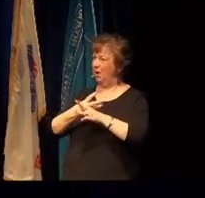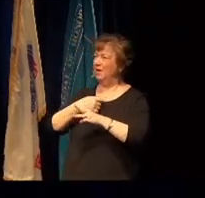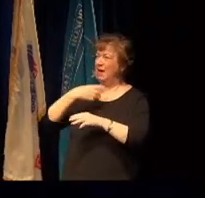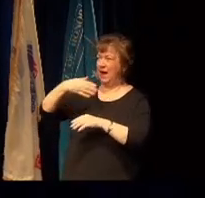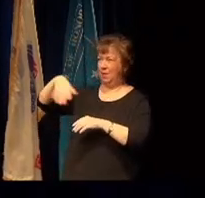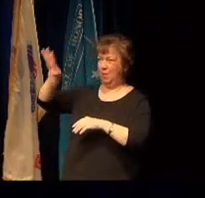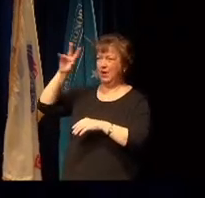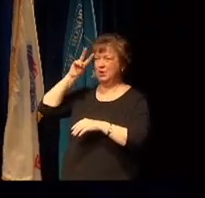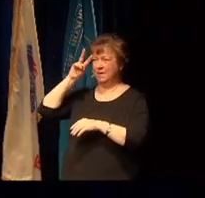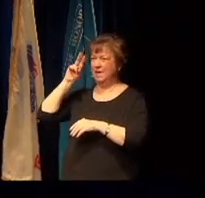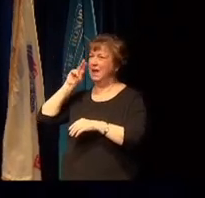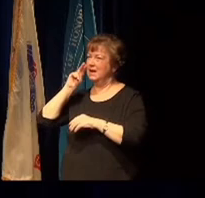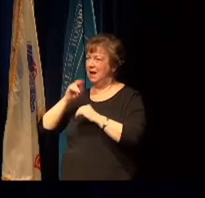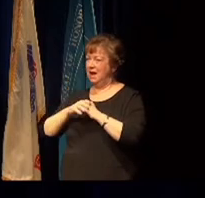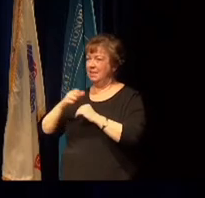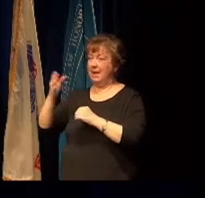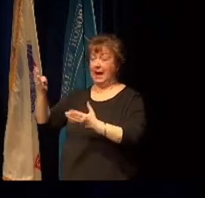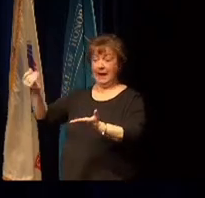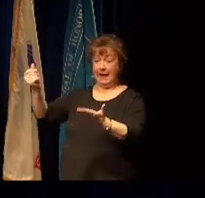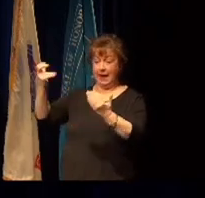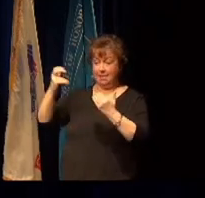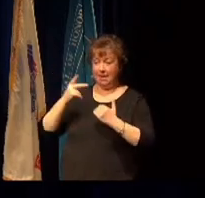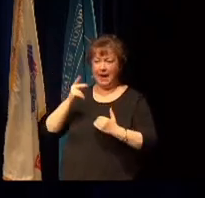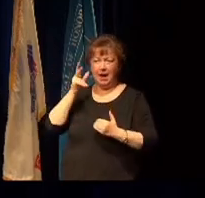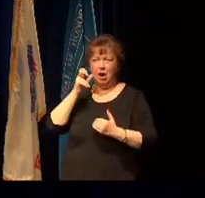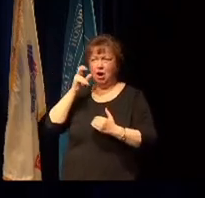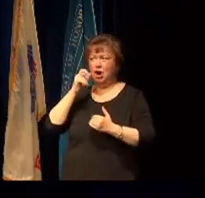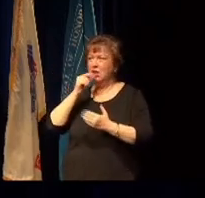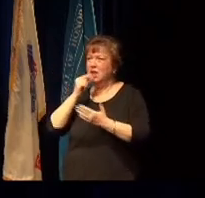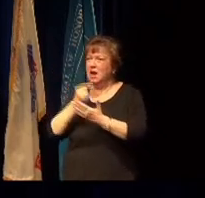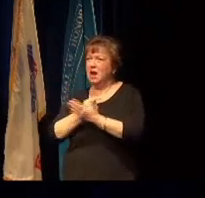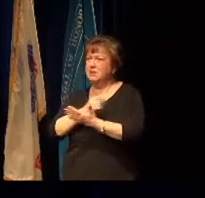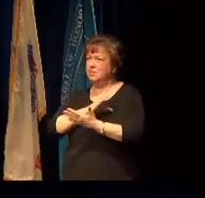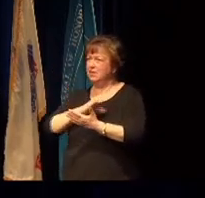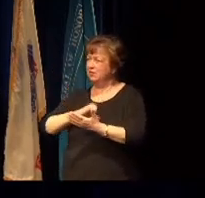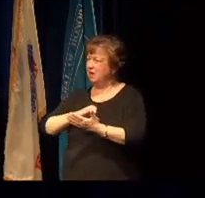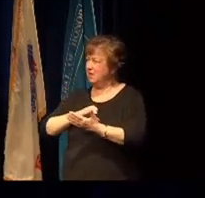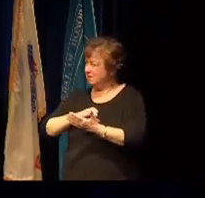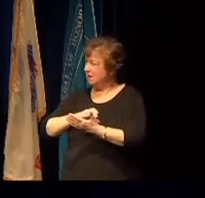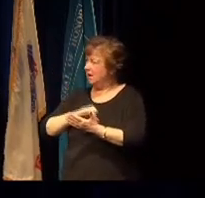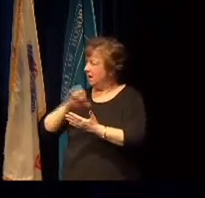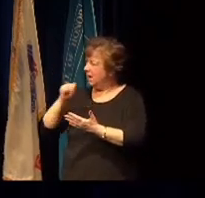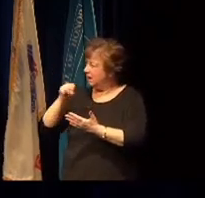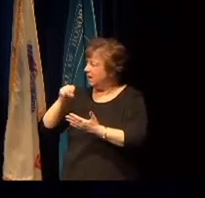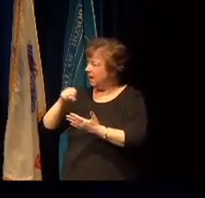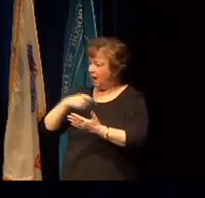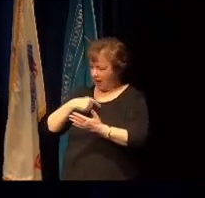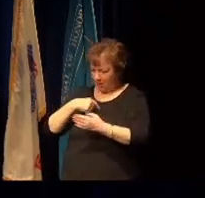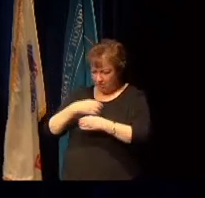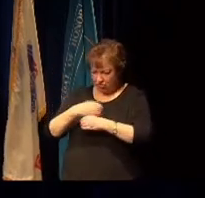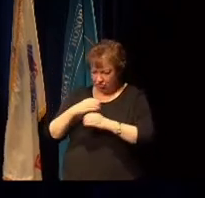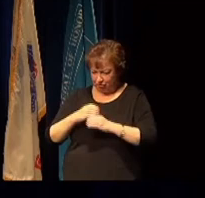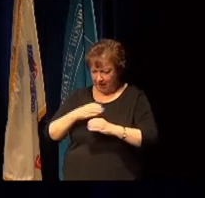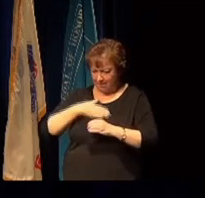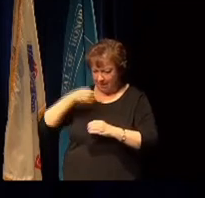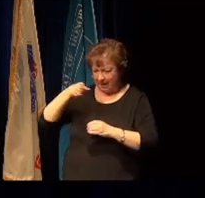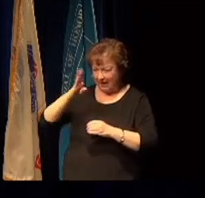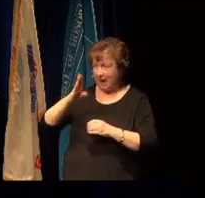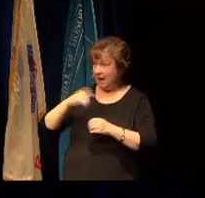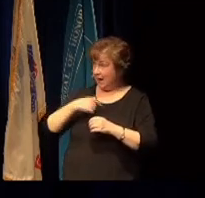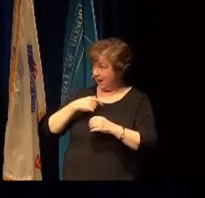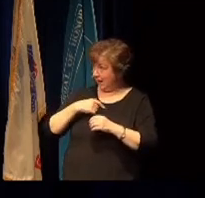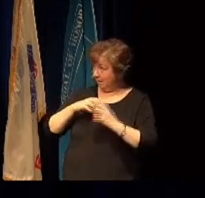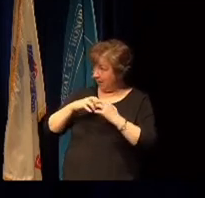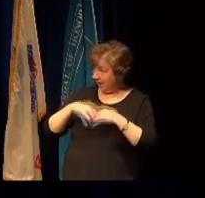somebody got a hold of me with the gospel of Christ, and I listened, and I said, yeah, I'm a creation of God. Am I broken? Nobody has to tell me that I'm